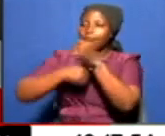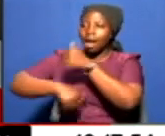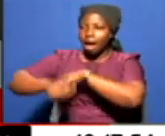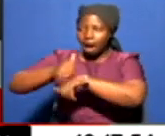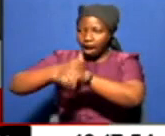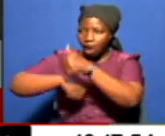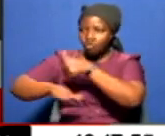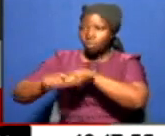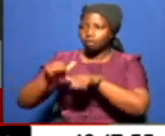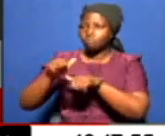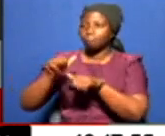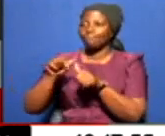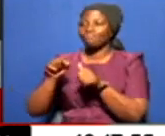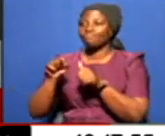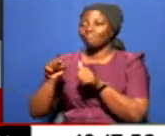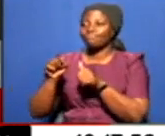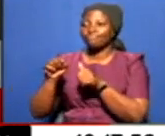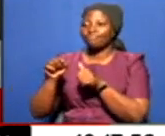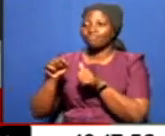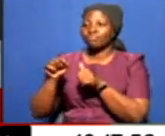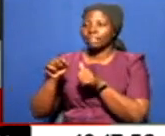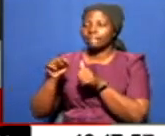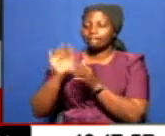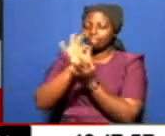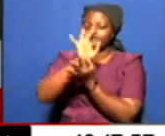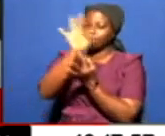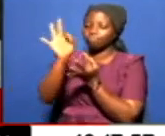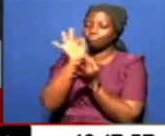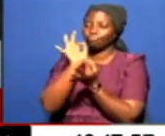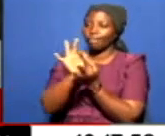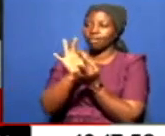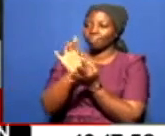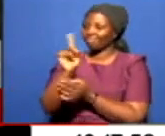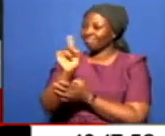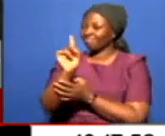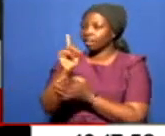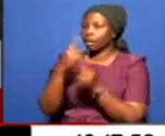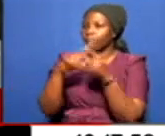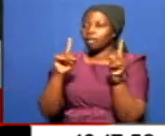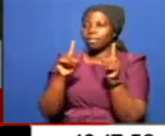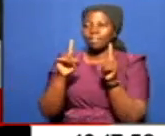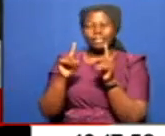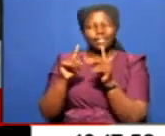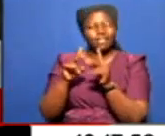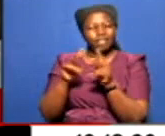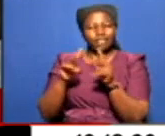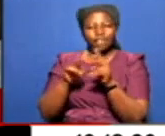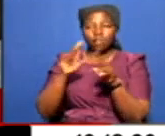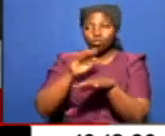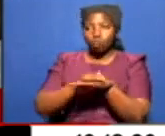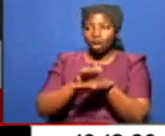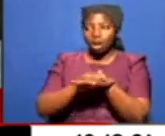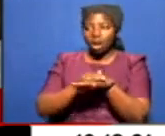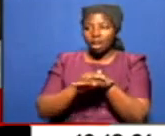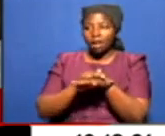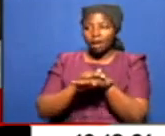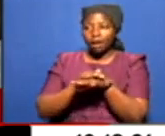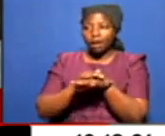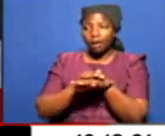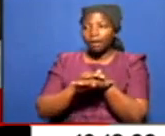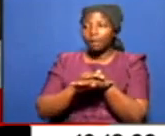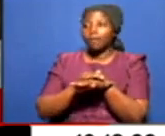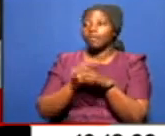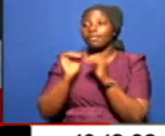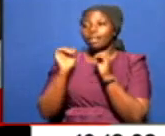is not perfect, but as good as it can be. Mm-hmm. For example, we have what we called ACT,